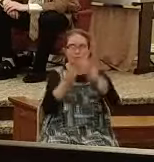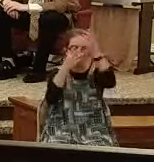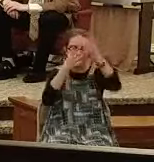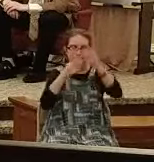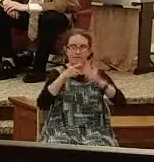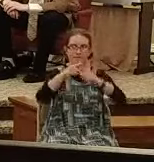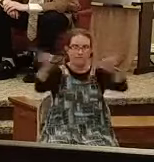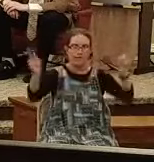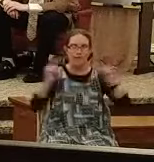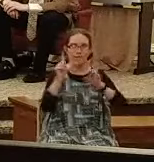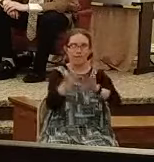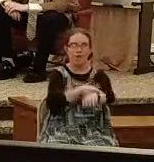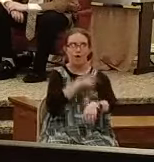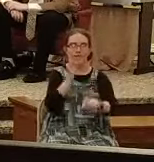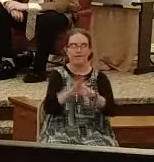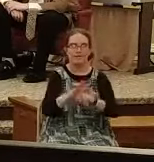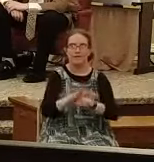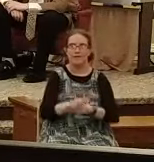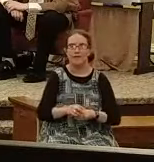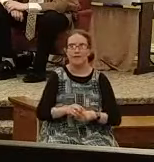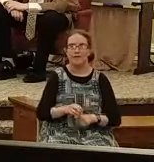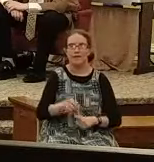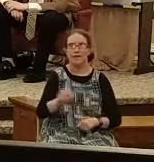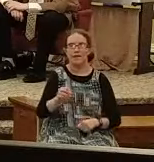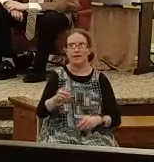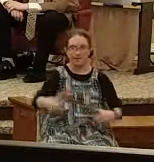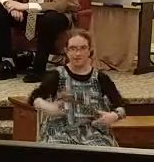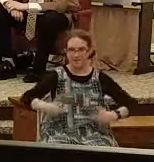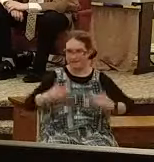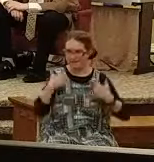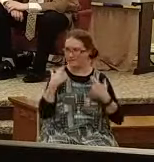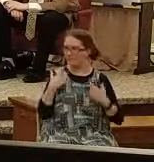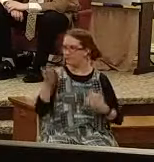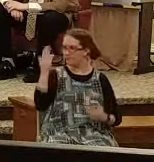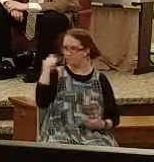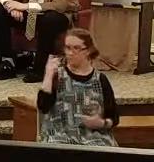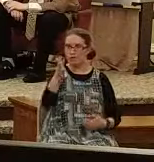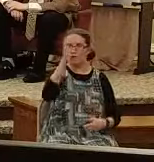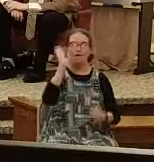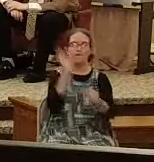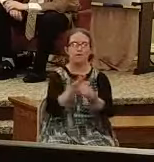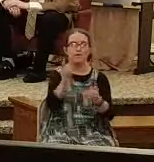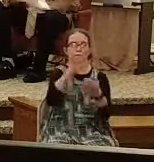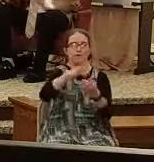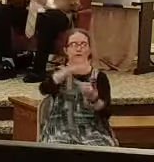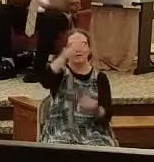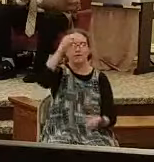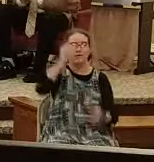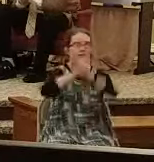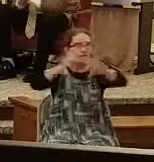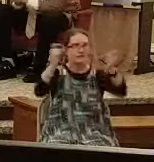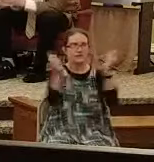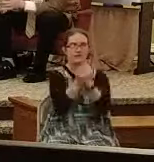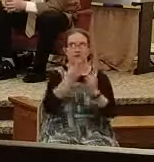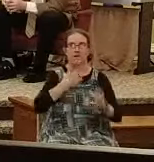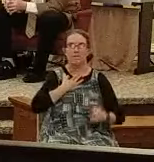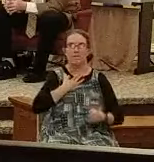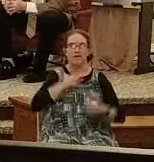around long enough back when I used to live for him. Amen. But you see, when God filled me with the Holy Ghost, he changed